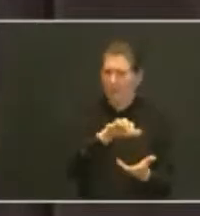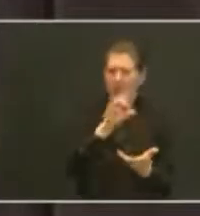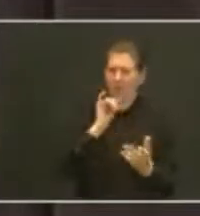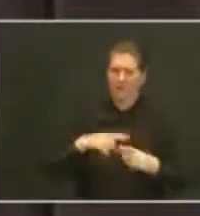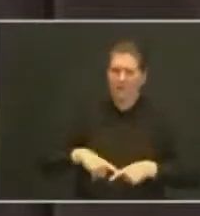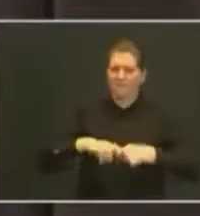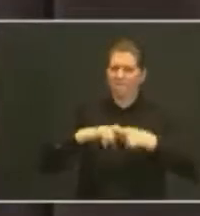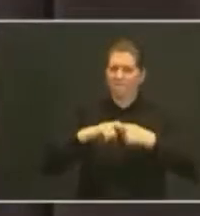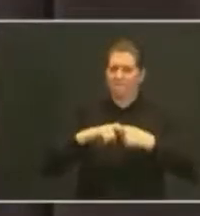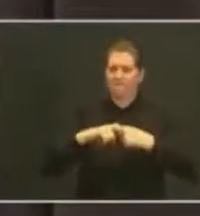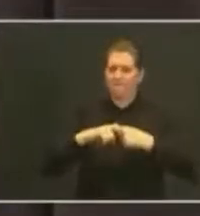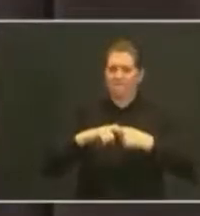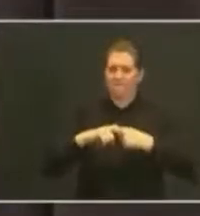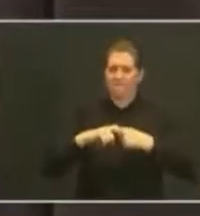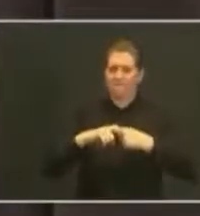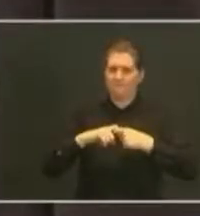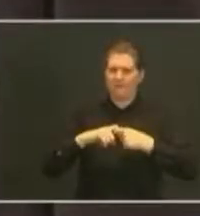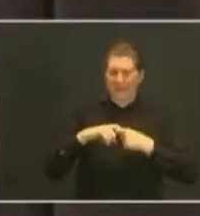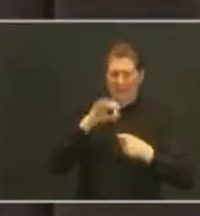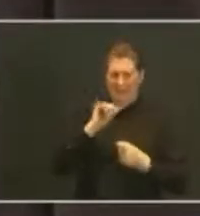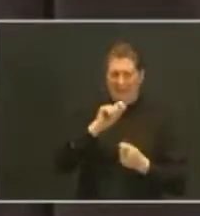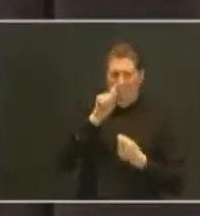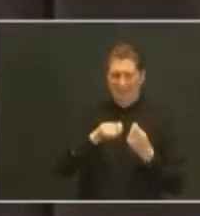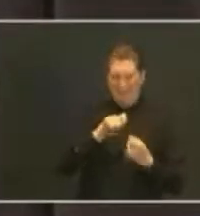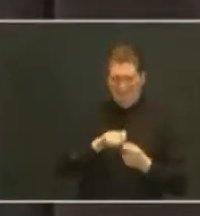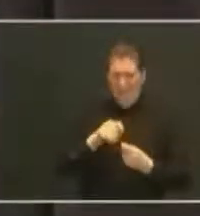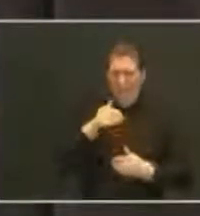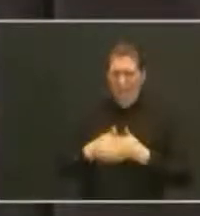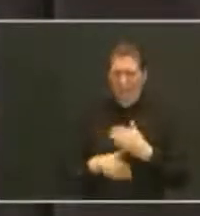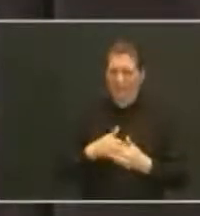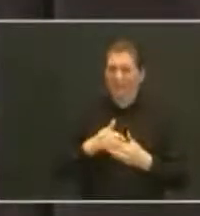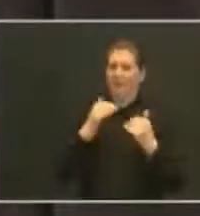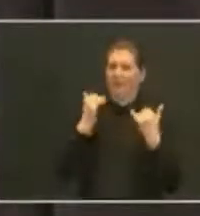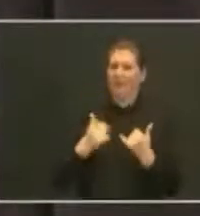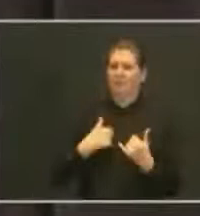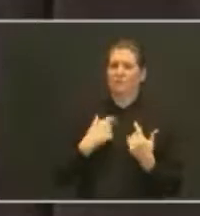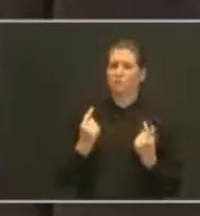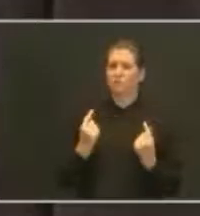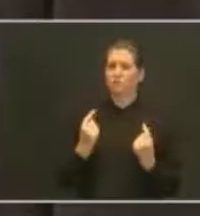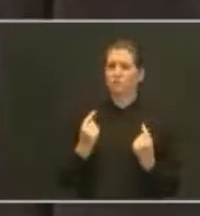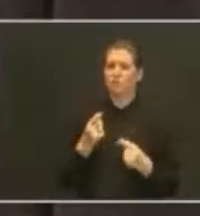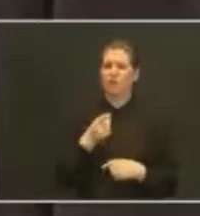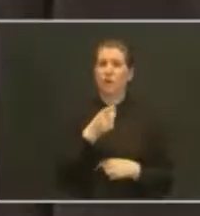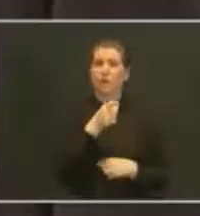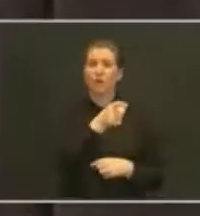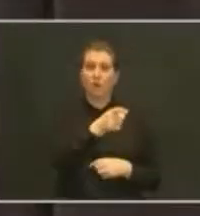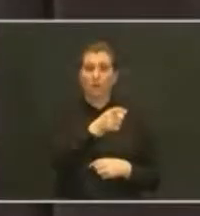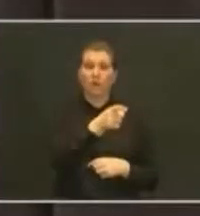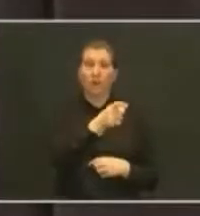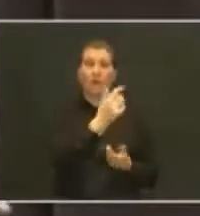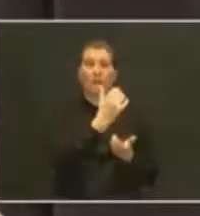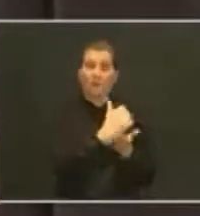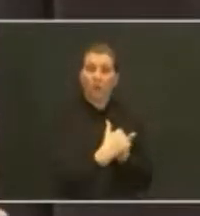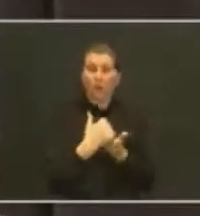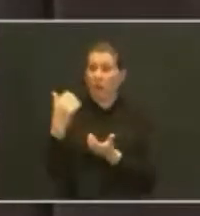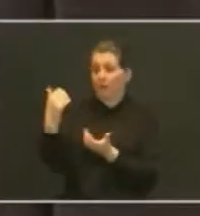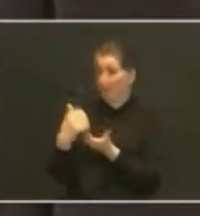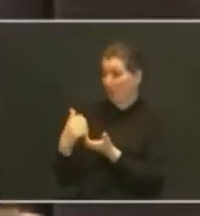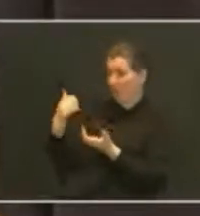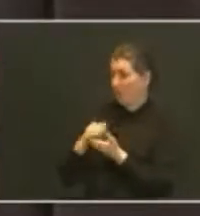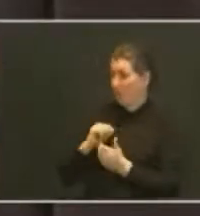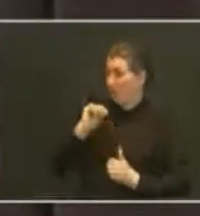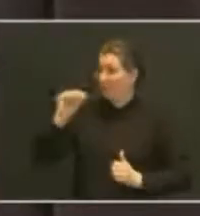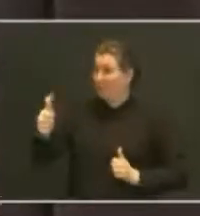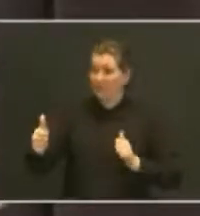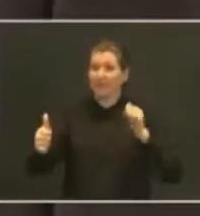that strategic targeted approach with multiple different vaccinators and partners and